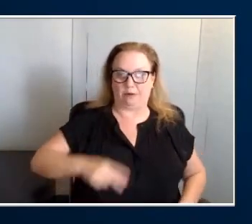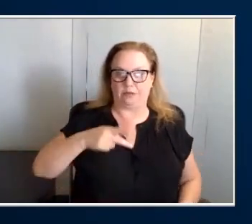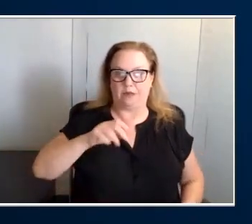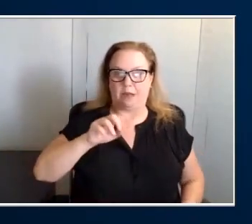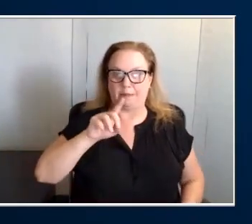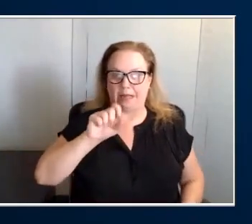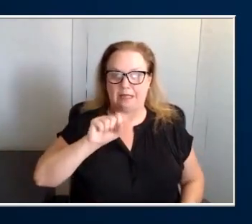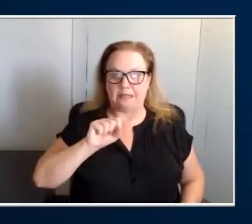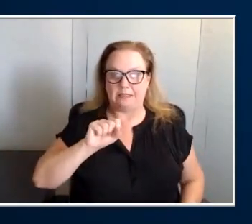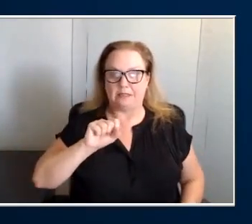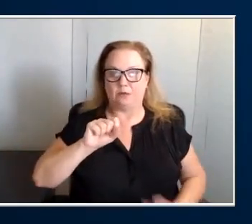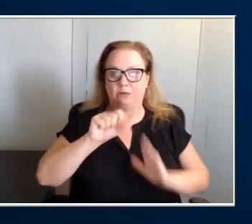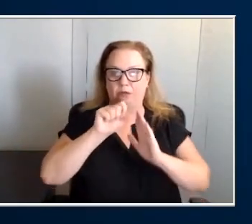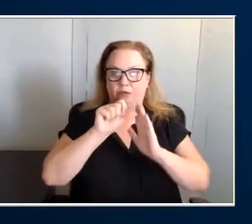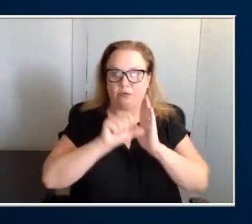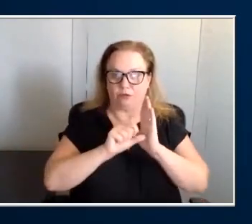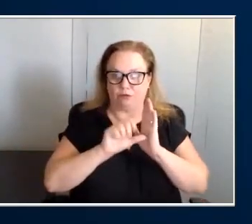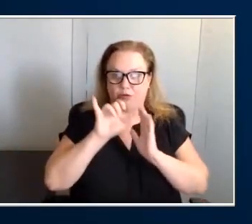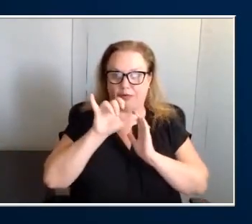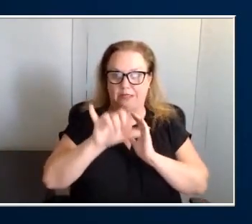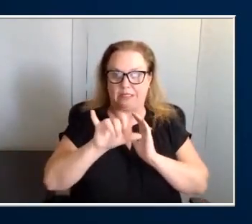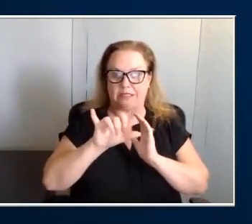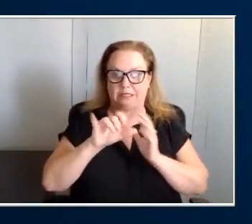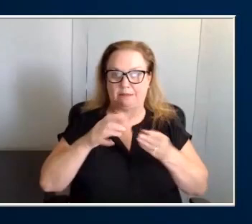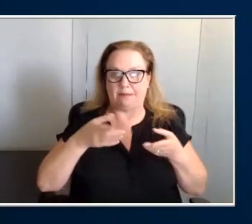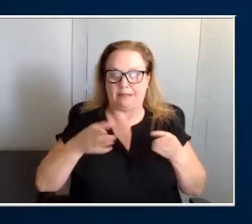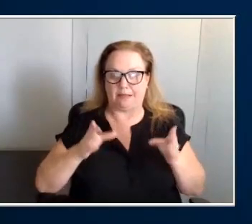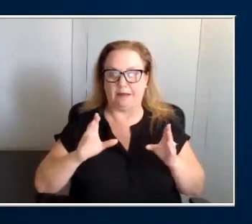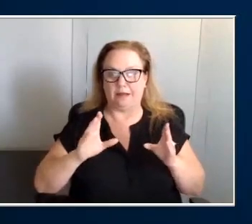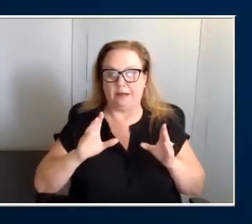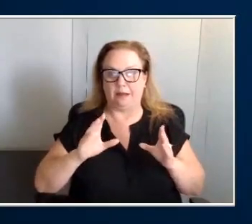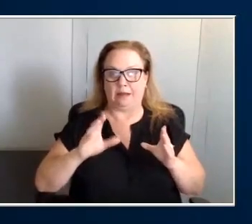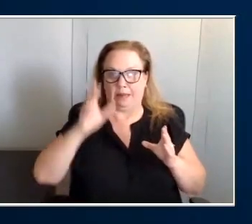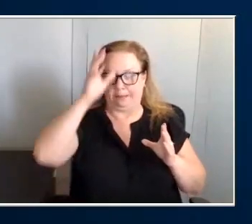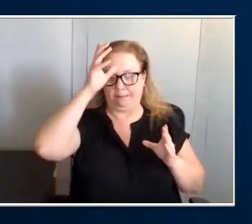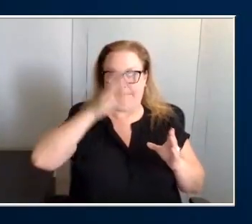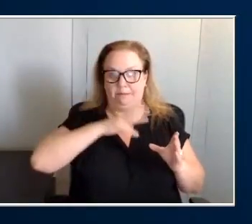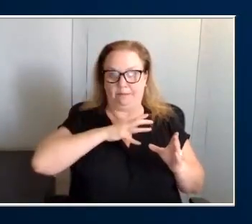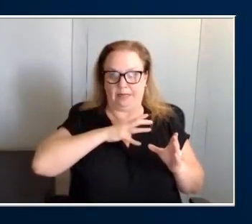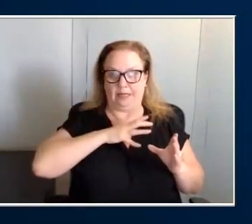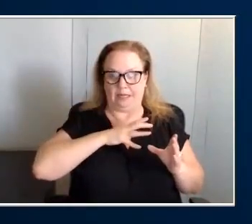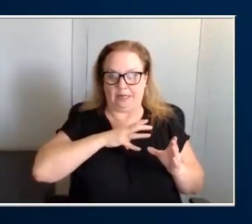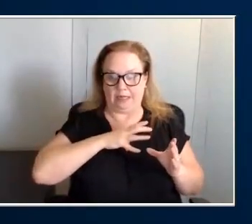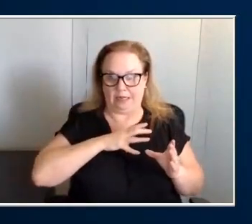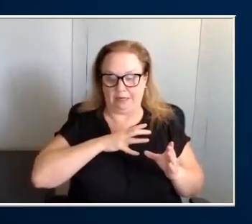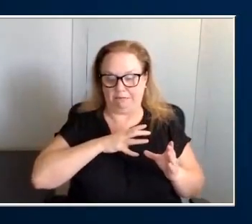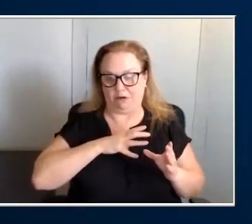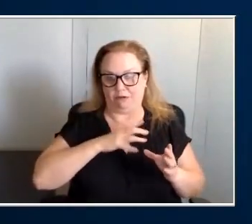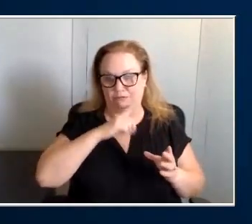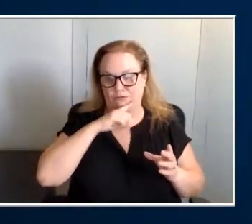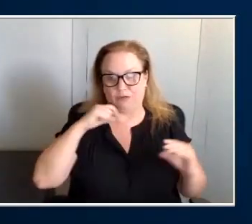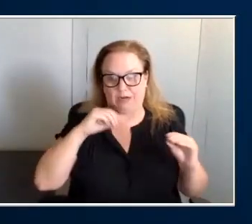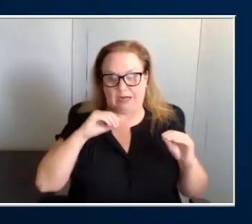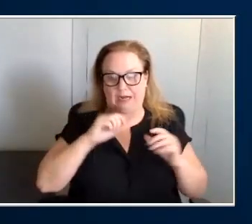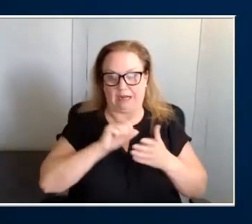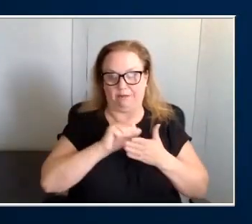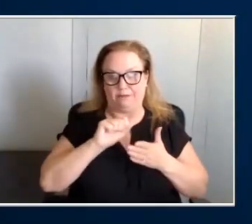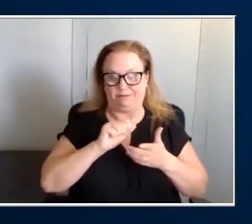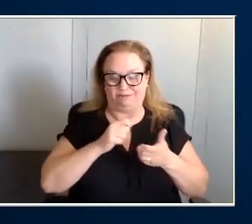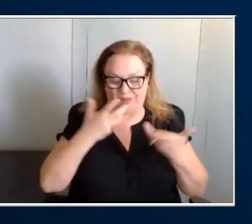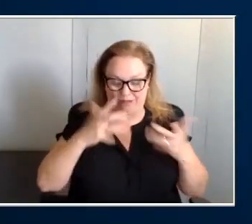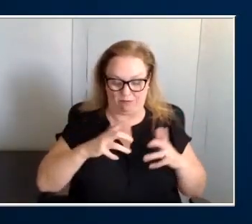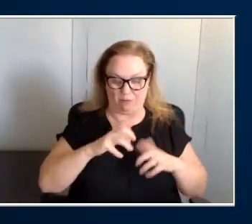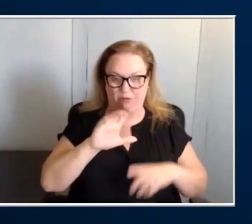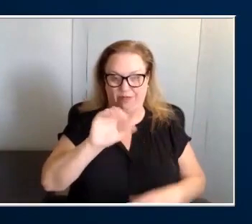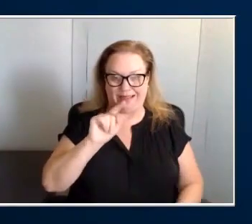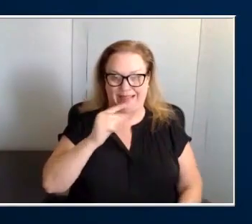we do surgery with this method, men are dry often the day their catheter is removed. So very, very quickly, it's a very